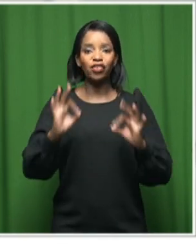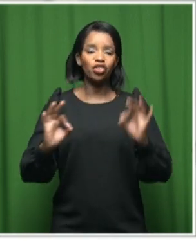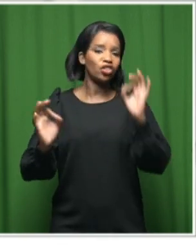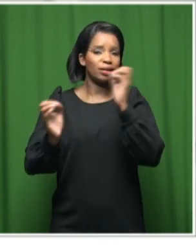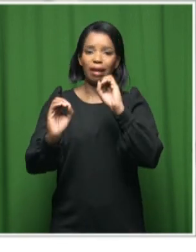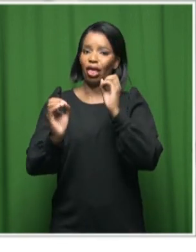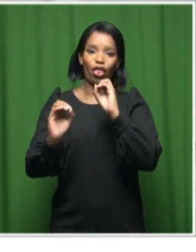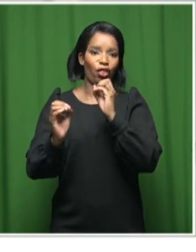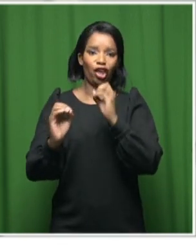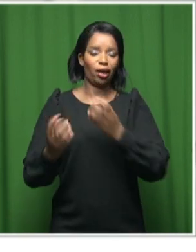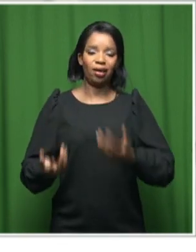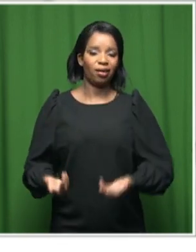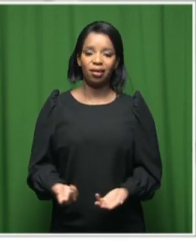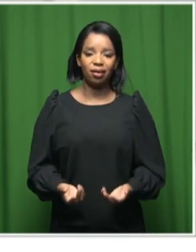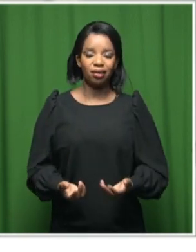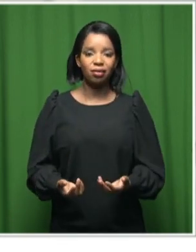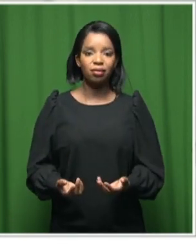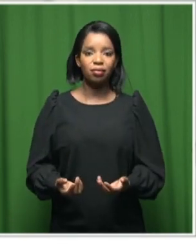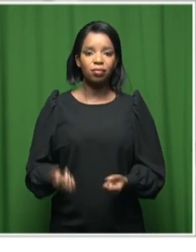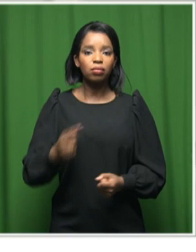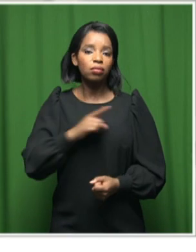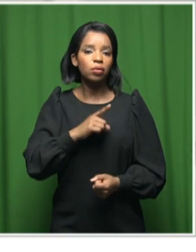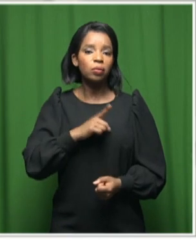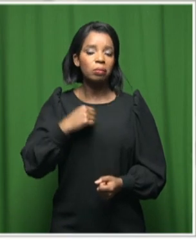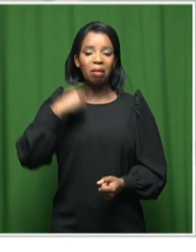away, and we may lose on certain big